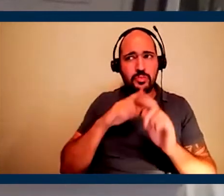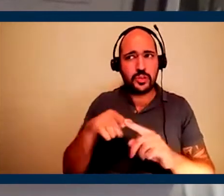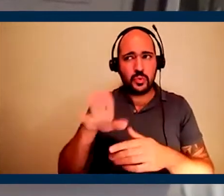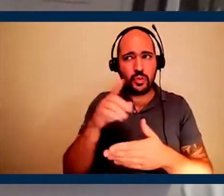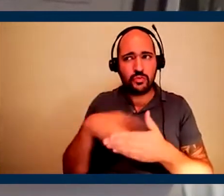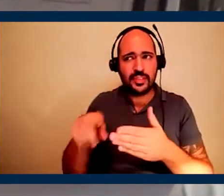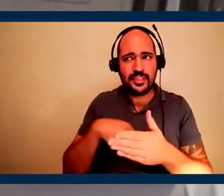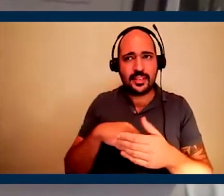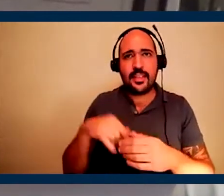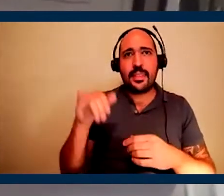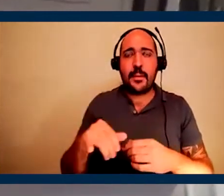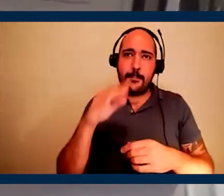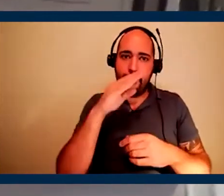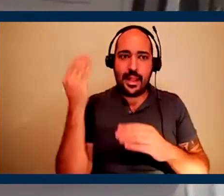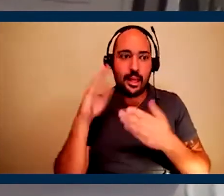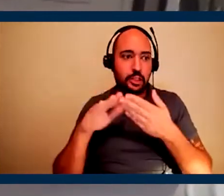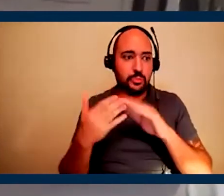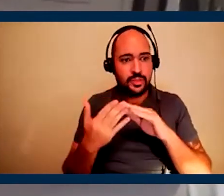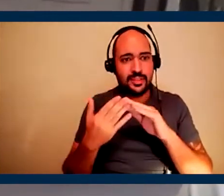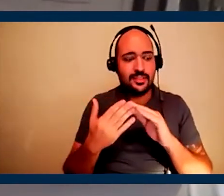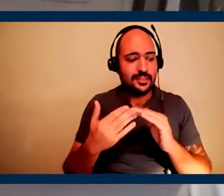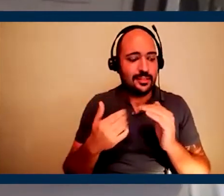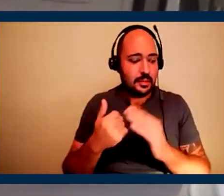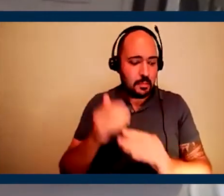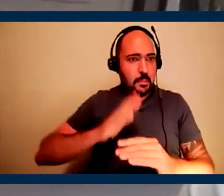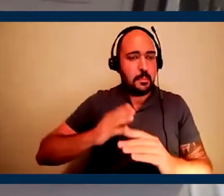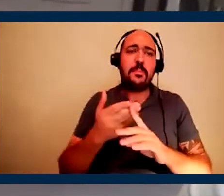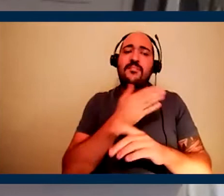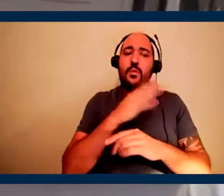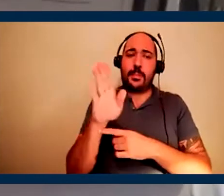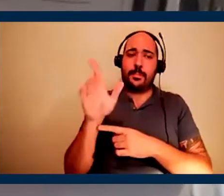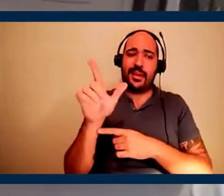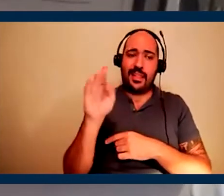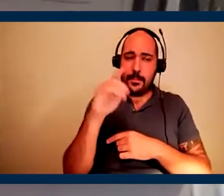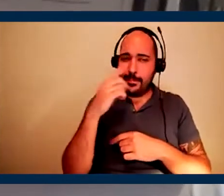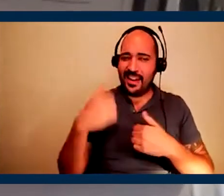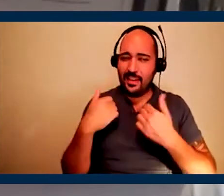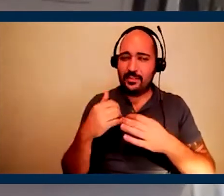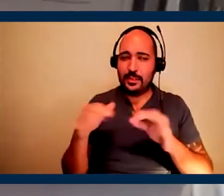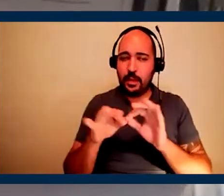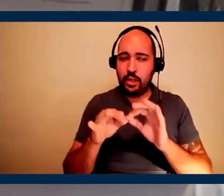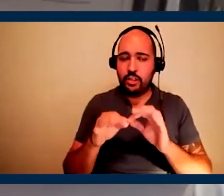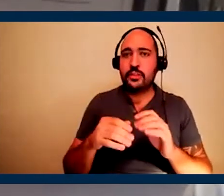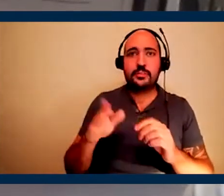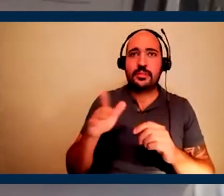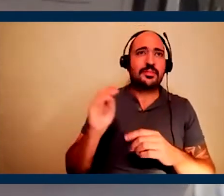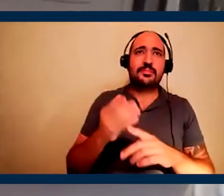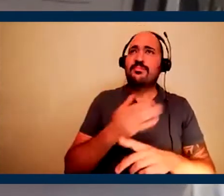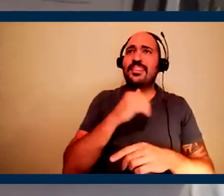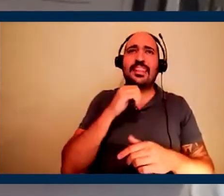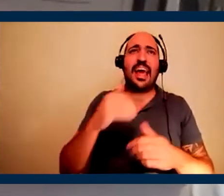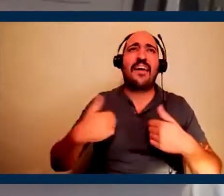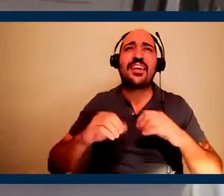say is that the Black community, at least prior to the Black Lives Matter movement, did not have a clear or coherent set of